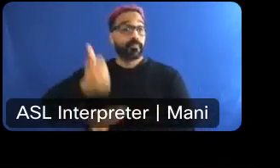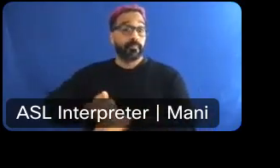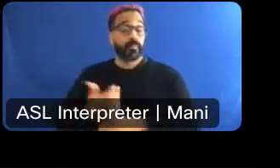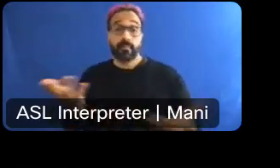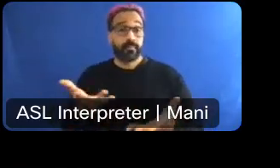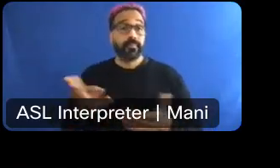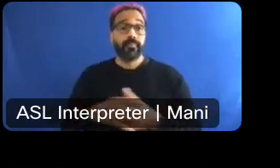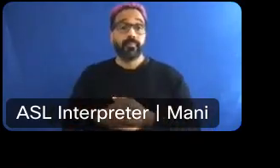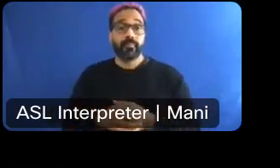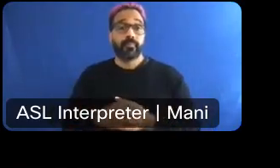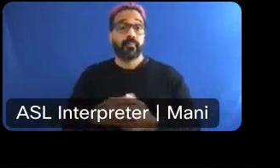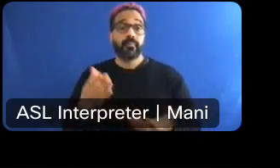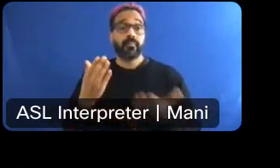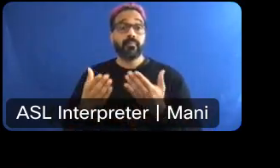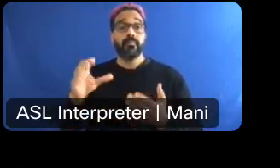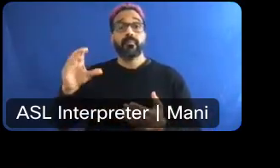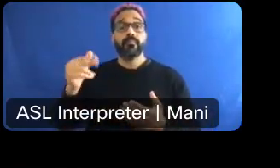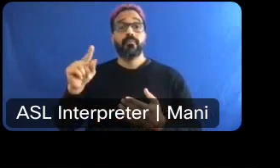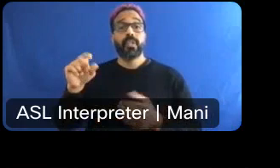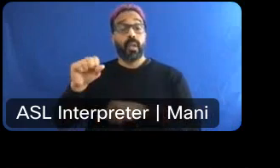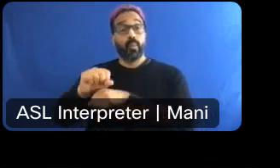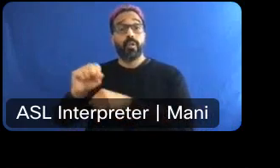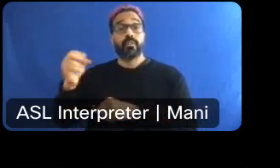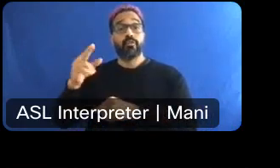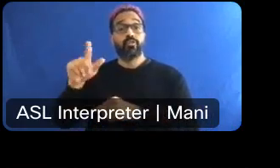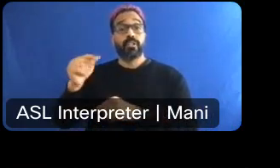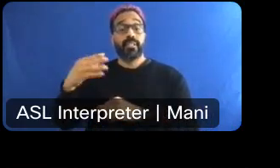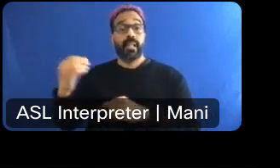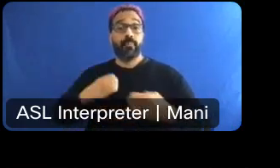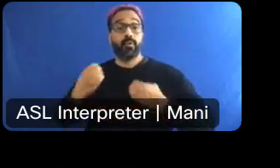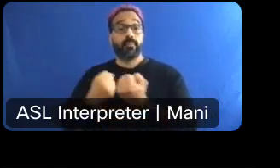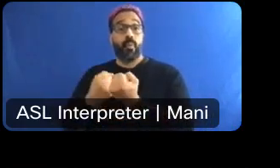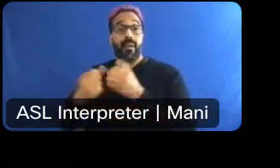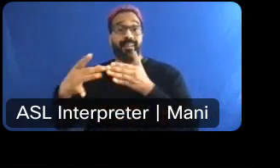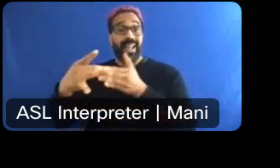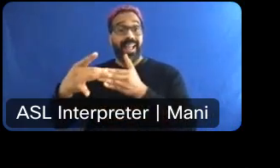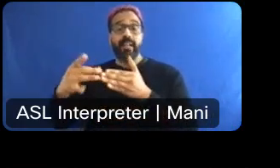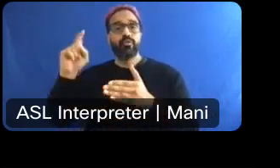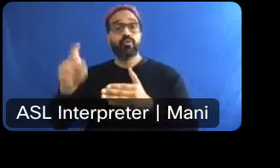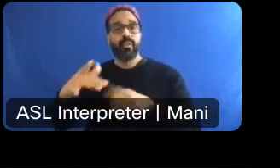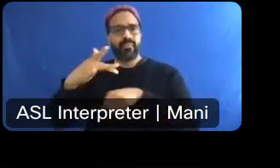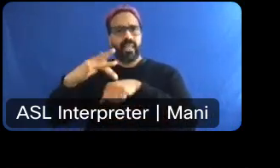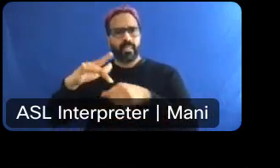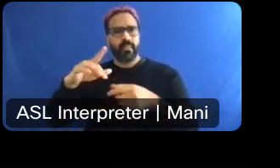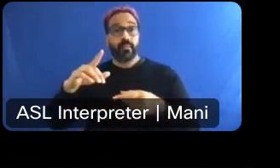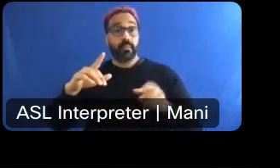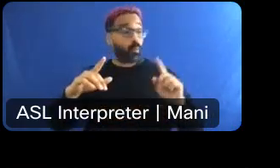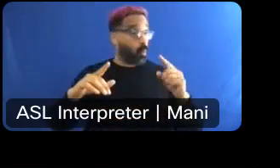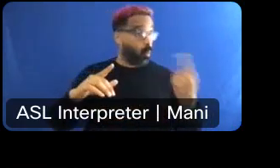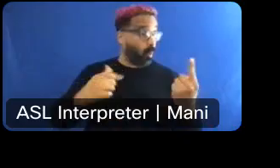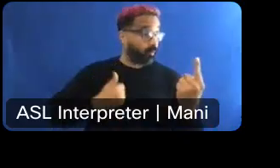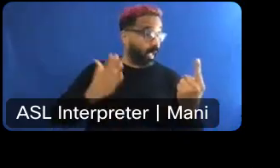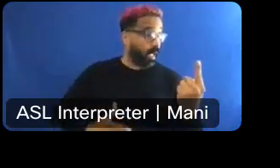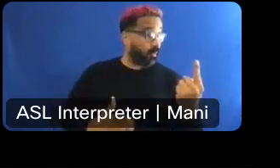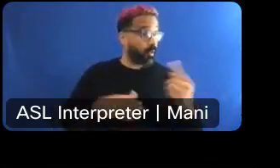having the CHATS worksheet, an emotional support guide provided to not only to survivors accessing the services, but also